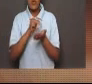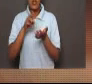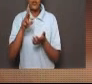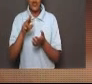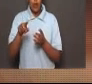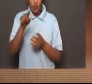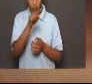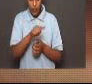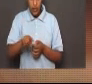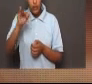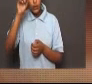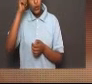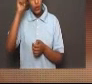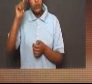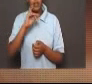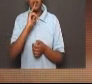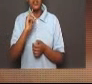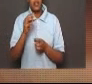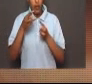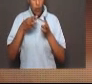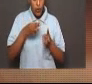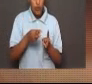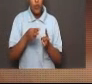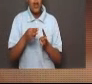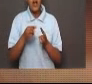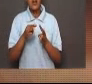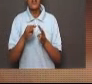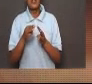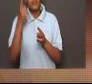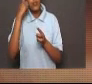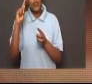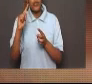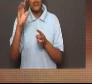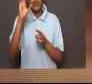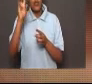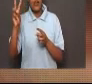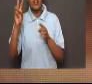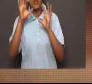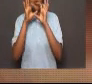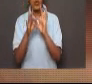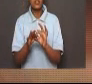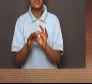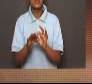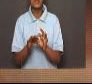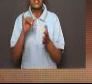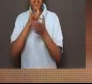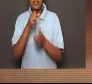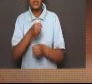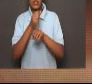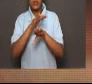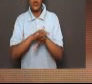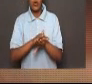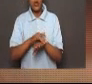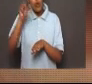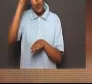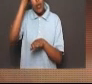Molecular orbital theory is a way of accounting for covalent bonds that depends